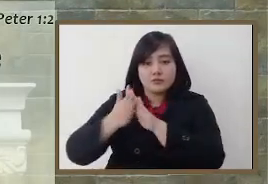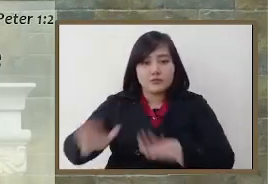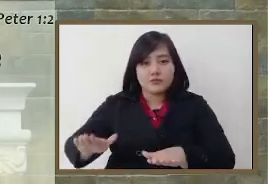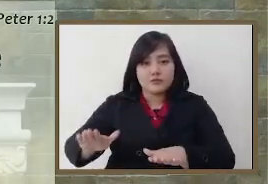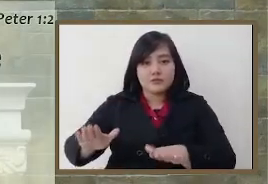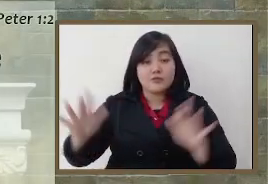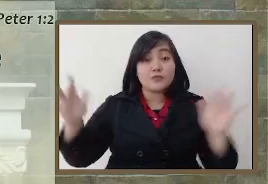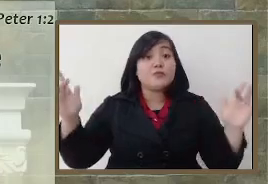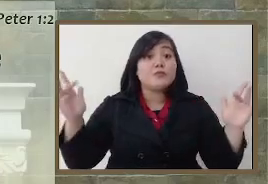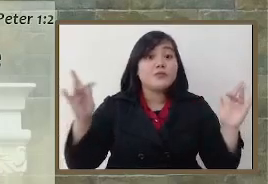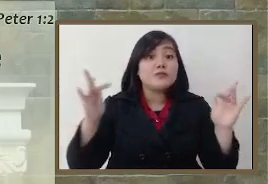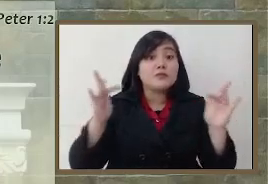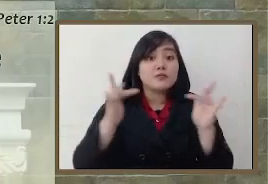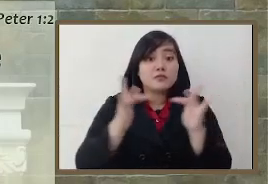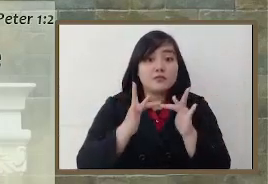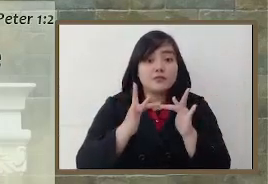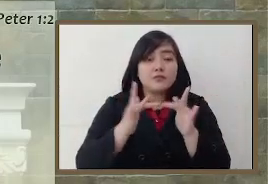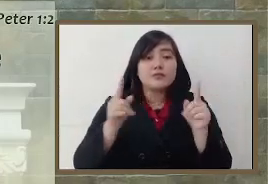with what?